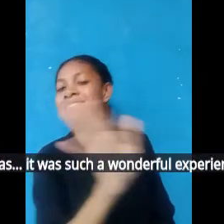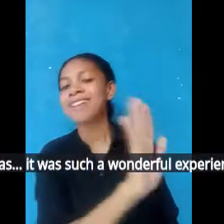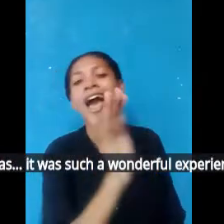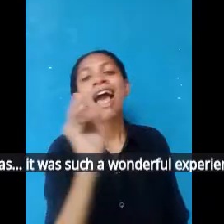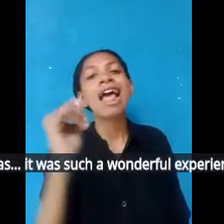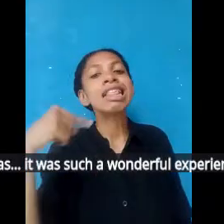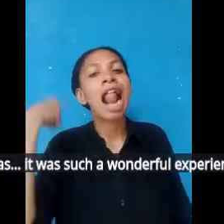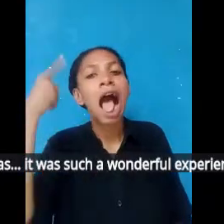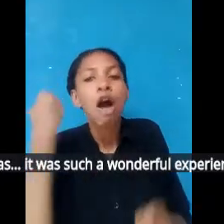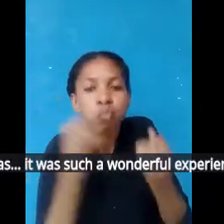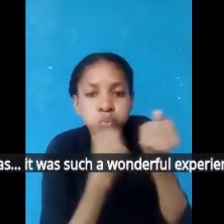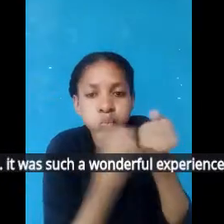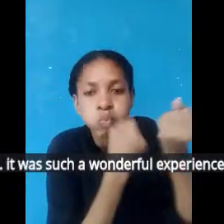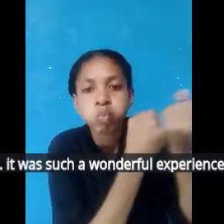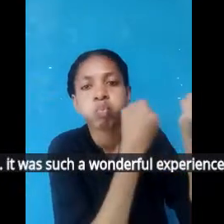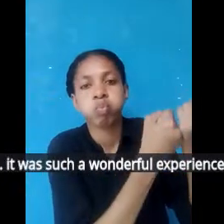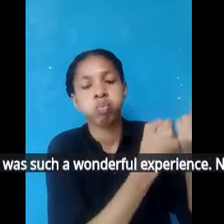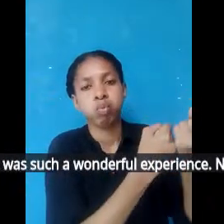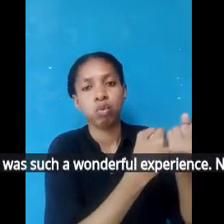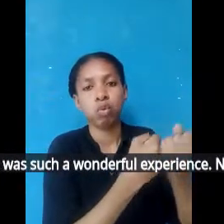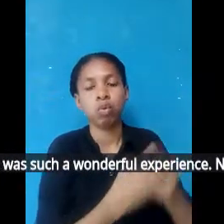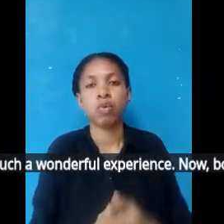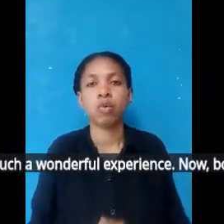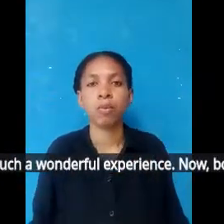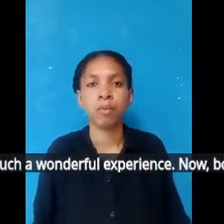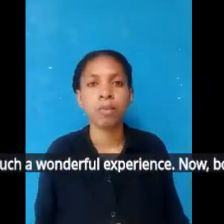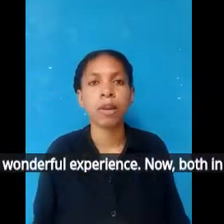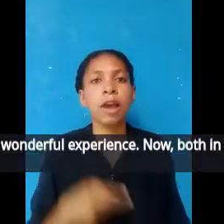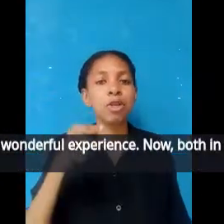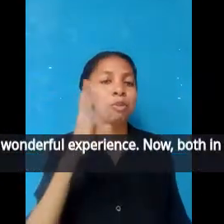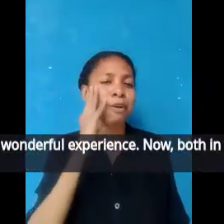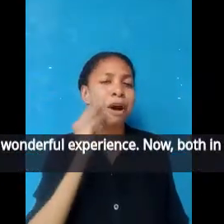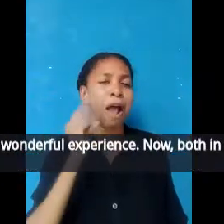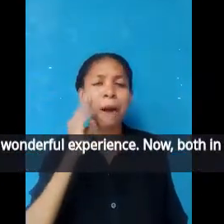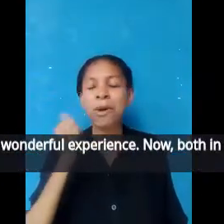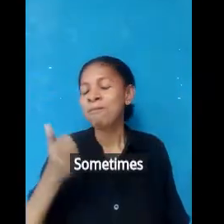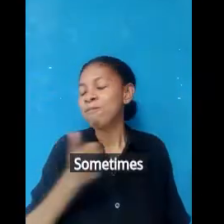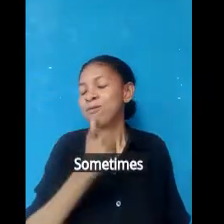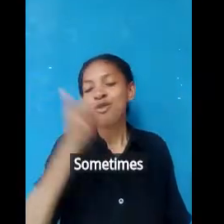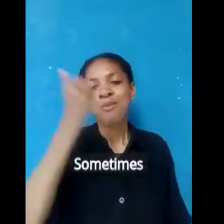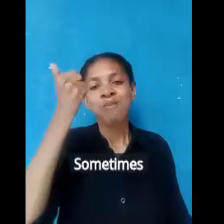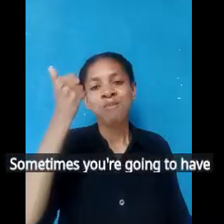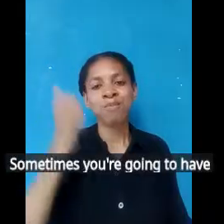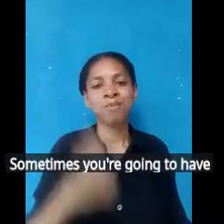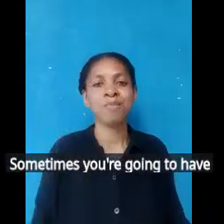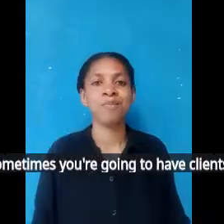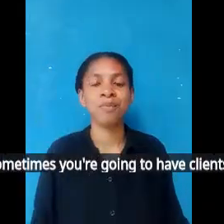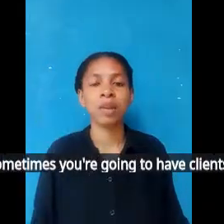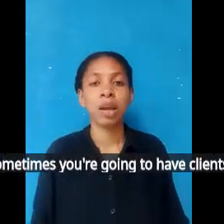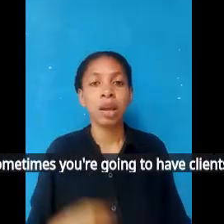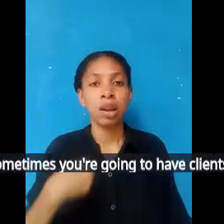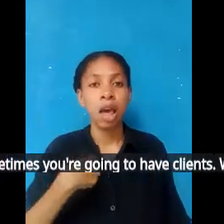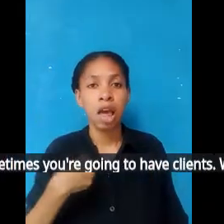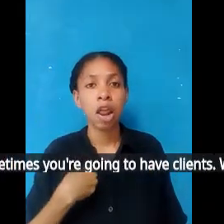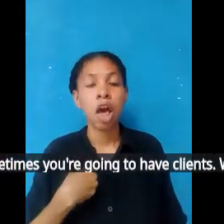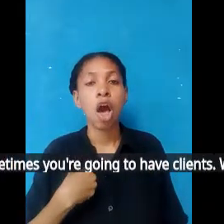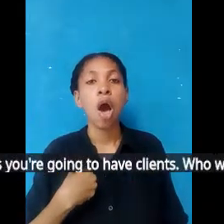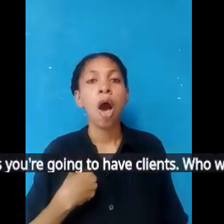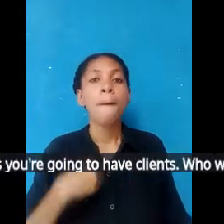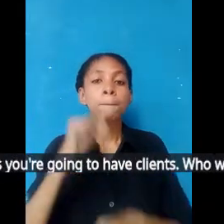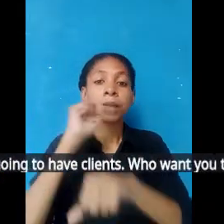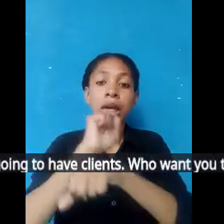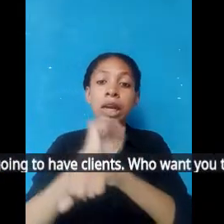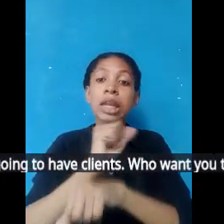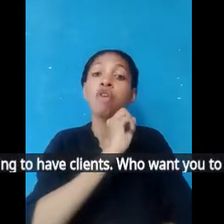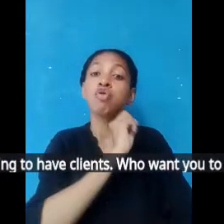experience. Now, both in medicine and social work, sometimes you're going to have clients who want you to tell them what to